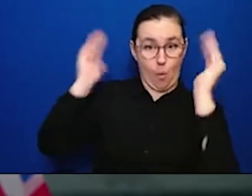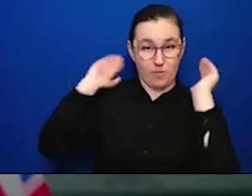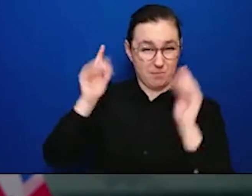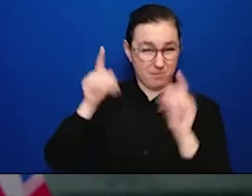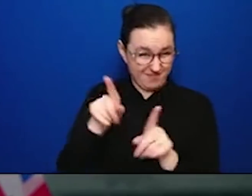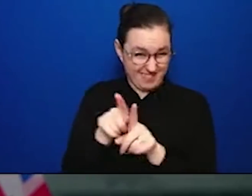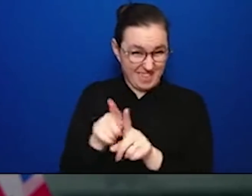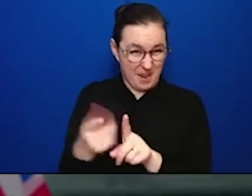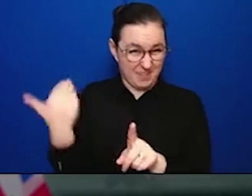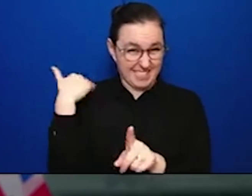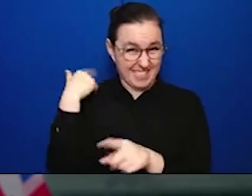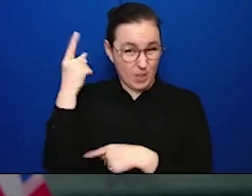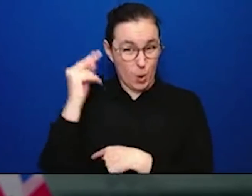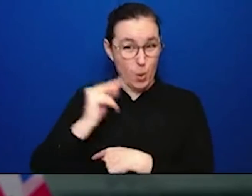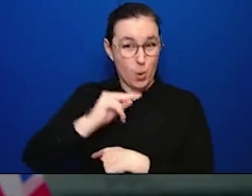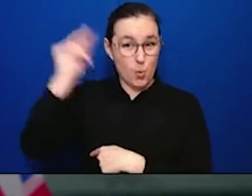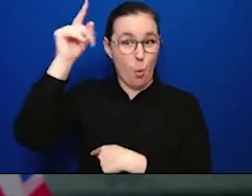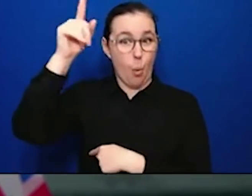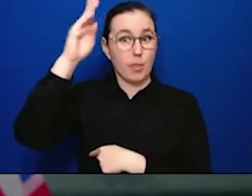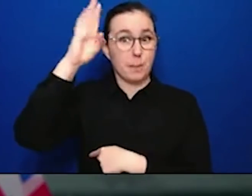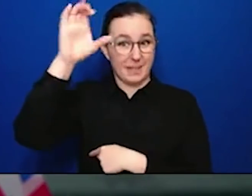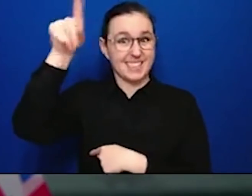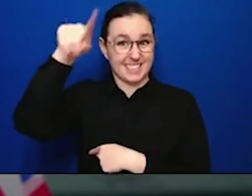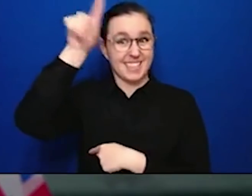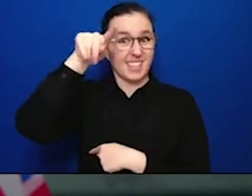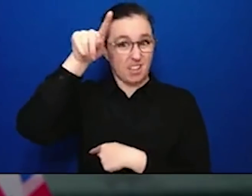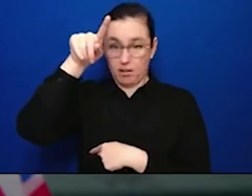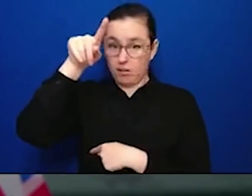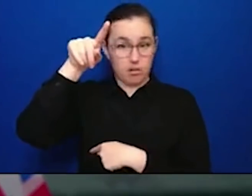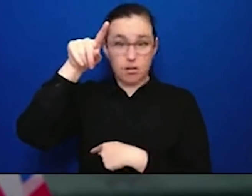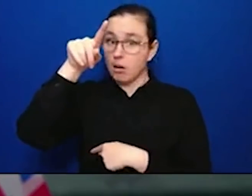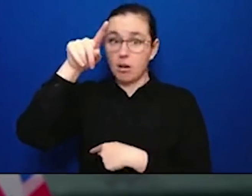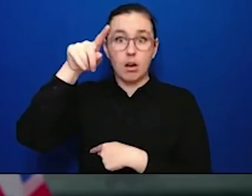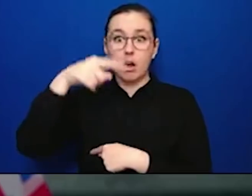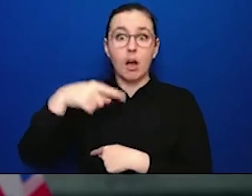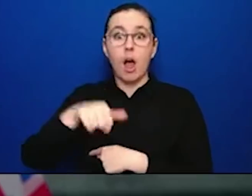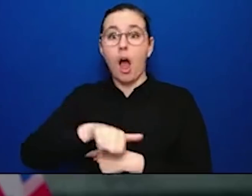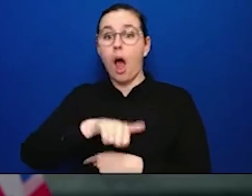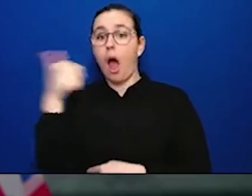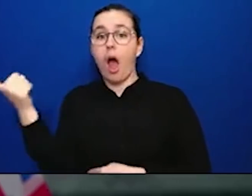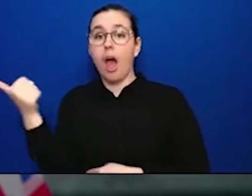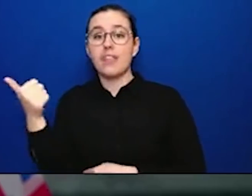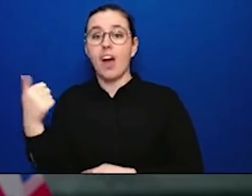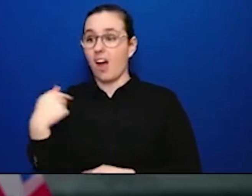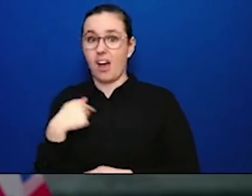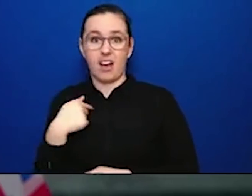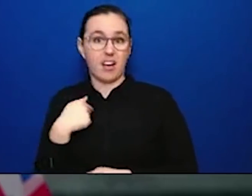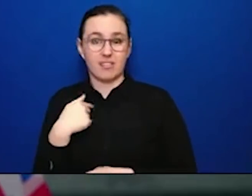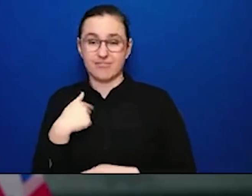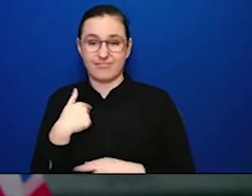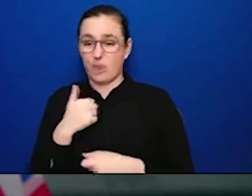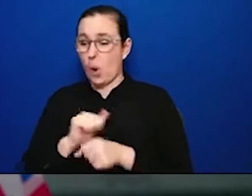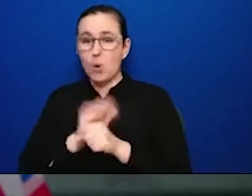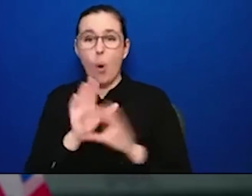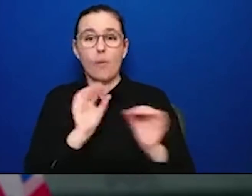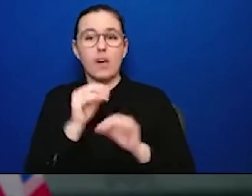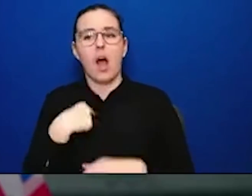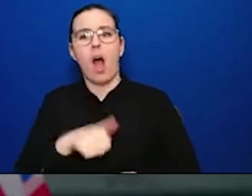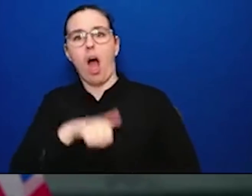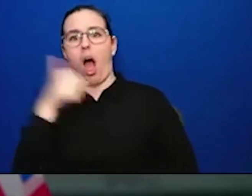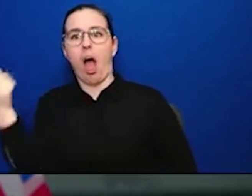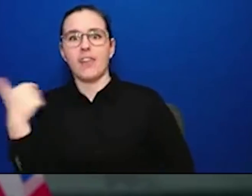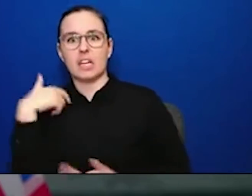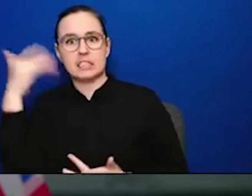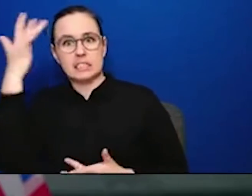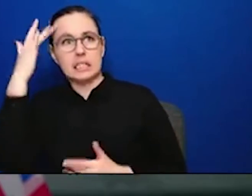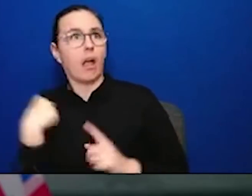example, most recently, it means that people can't get care for other things, not just COVID. And that affects all